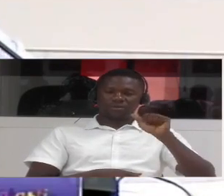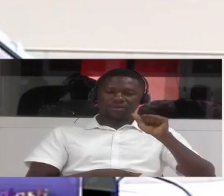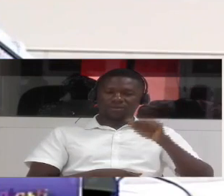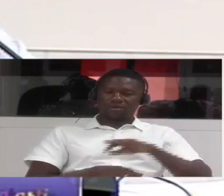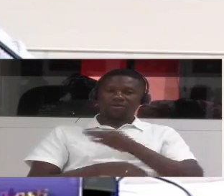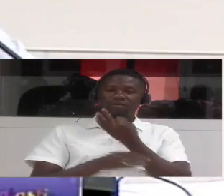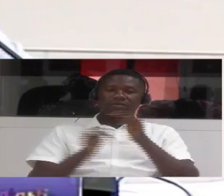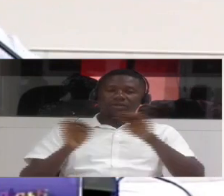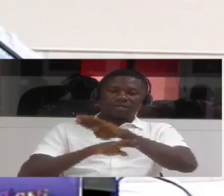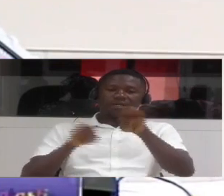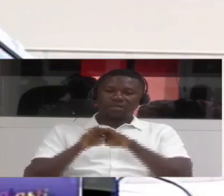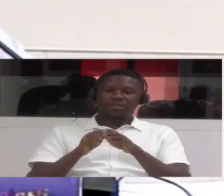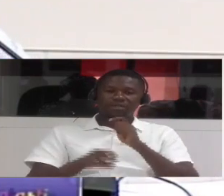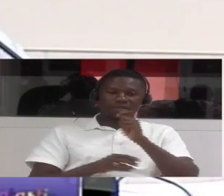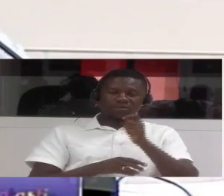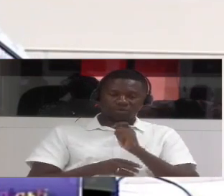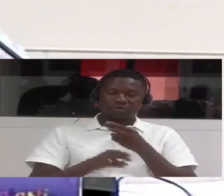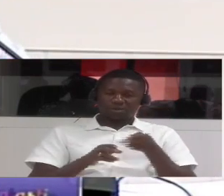Banjul Magistrates Court, and